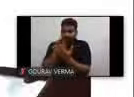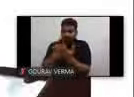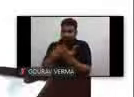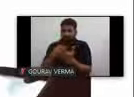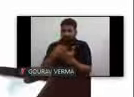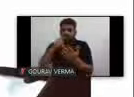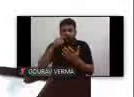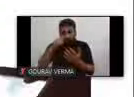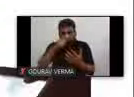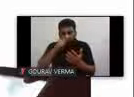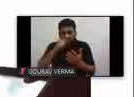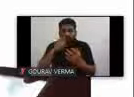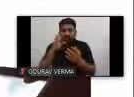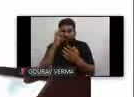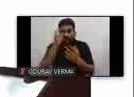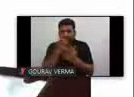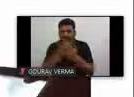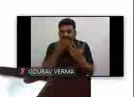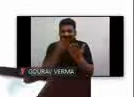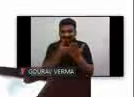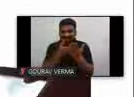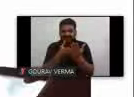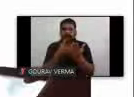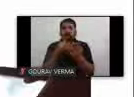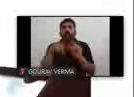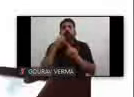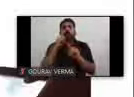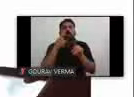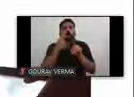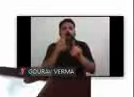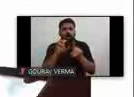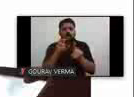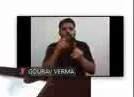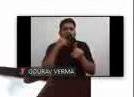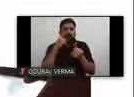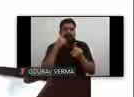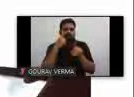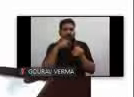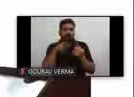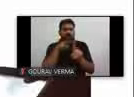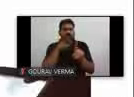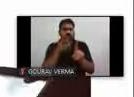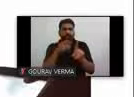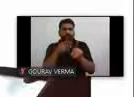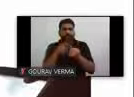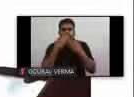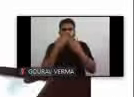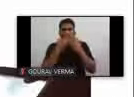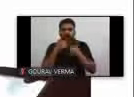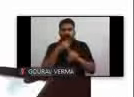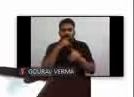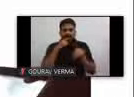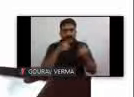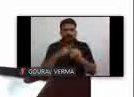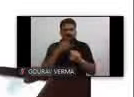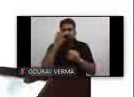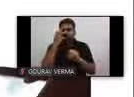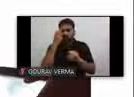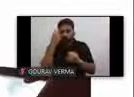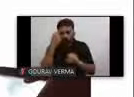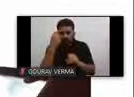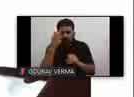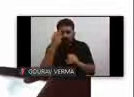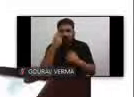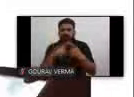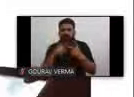green. And there are some children, cortical visual impaired children, who show certain preferences like red, orange, yellow. Aise preference